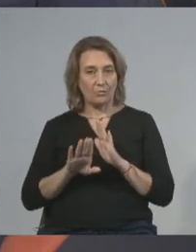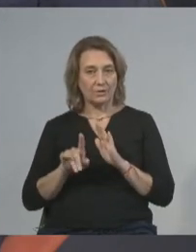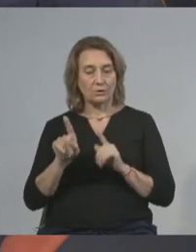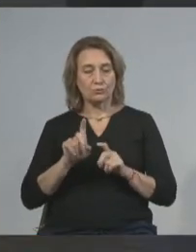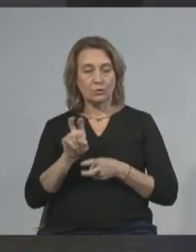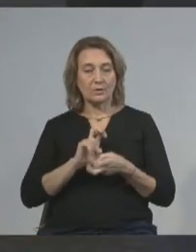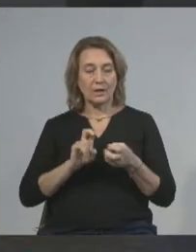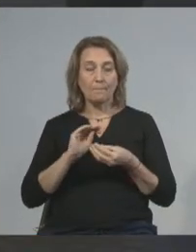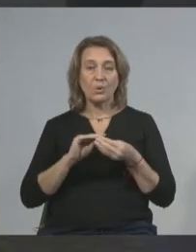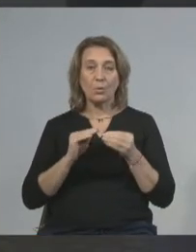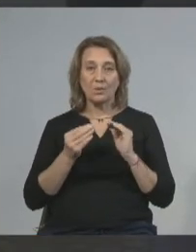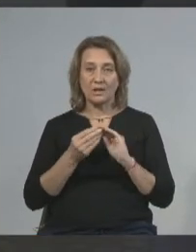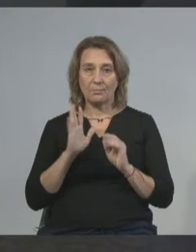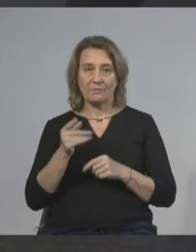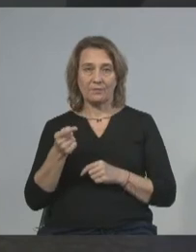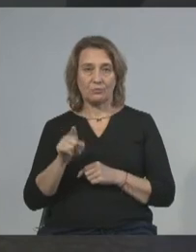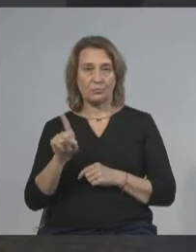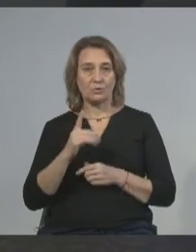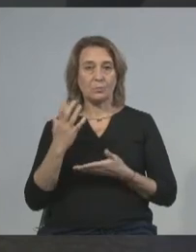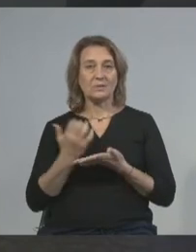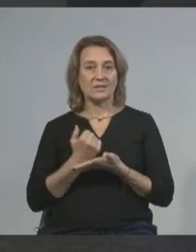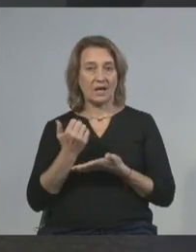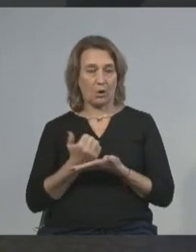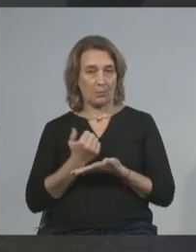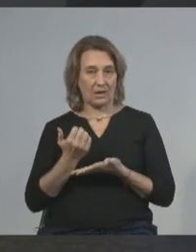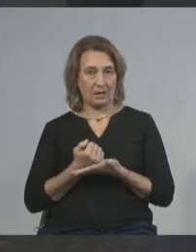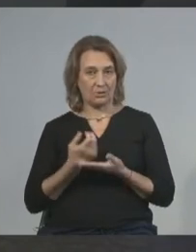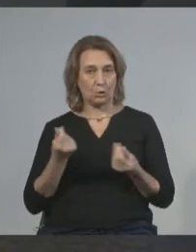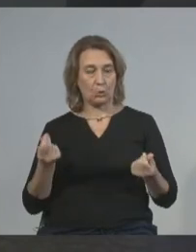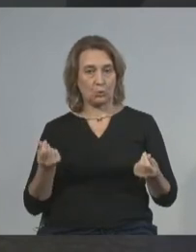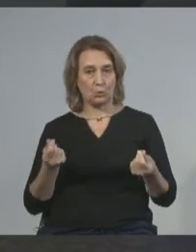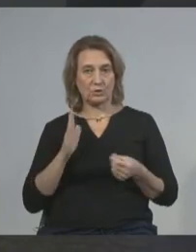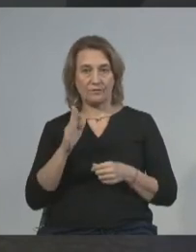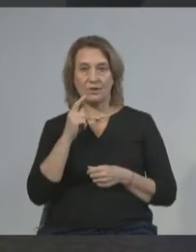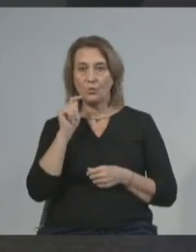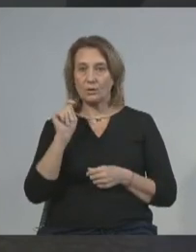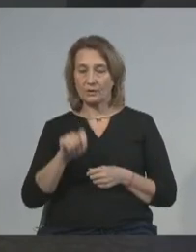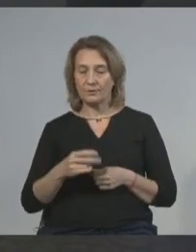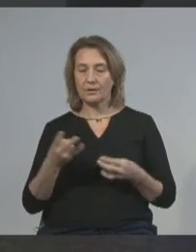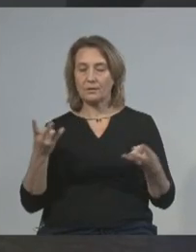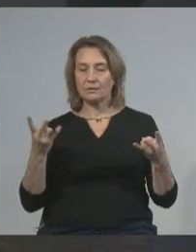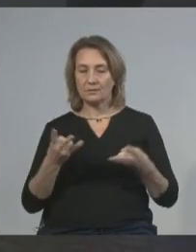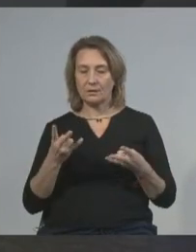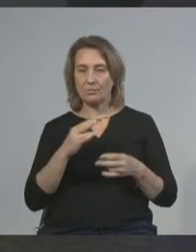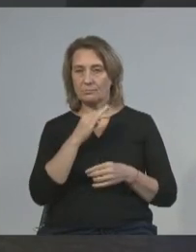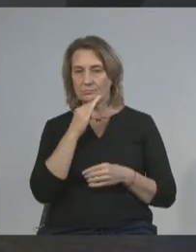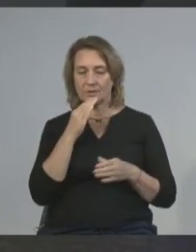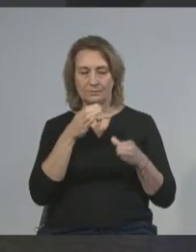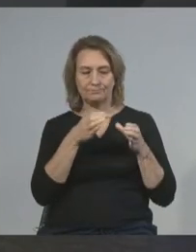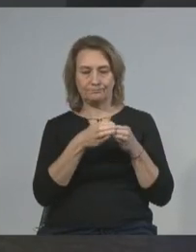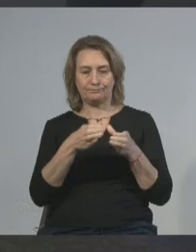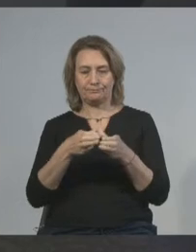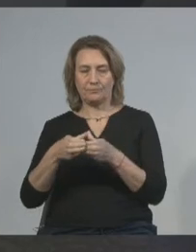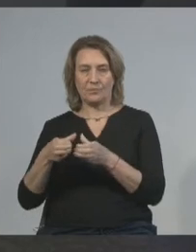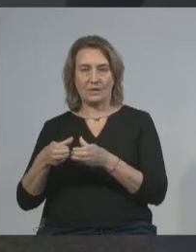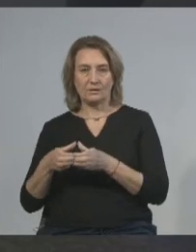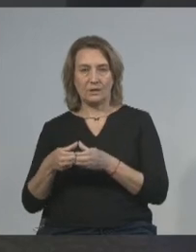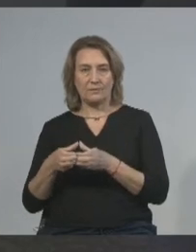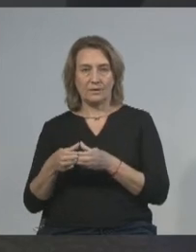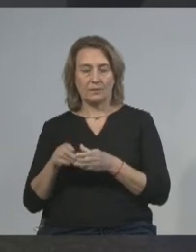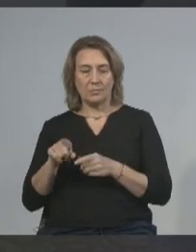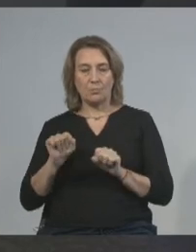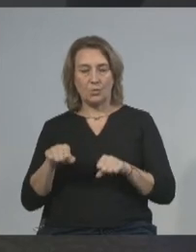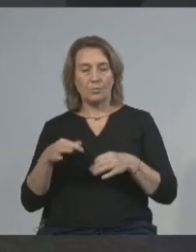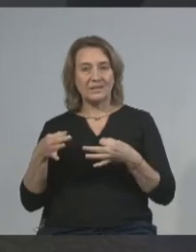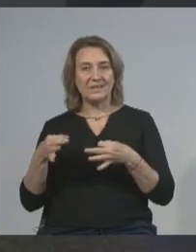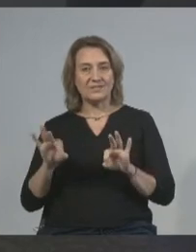into account what you googled the problem is that in order to take money you nee you shall have really